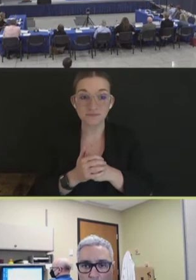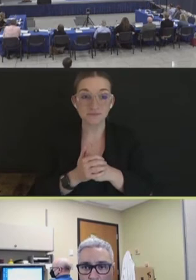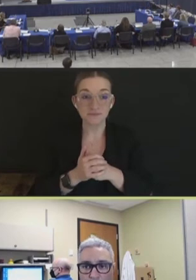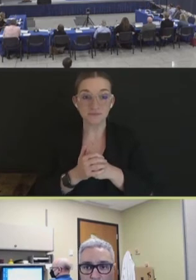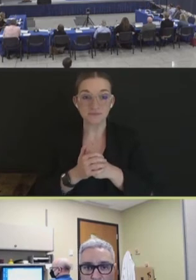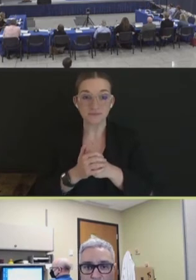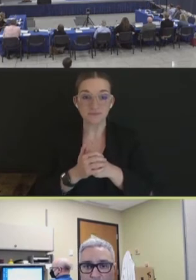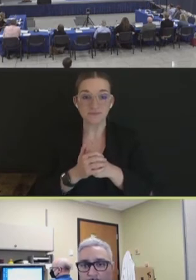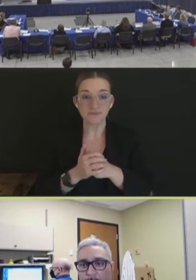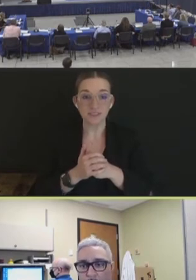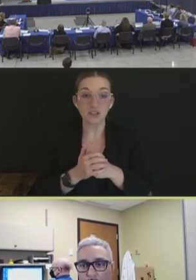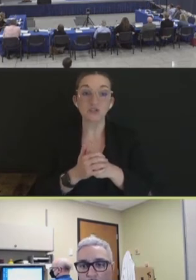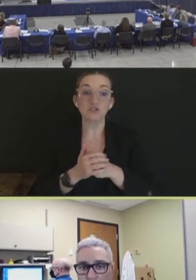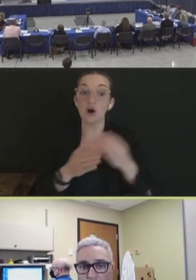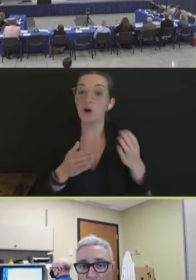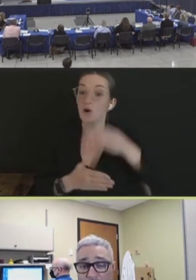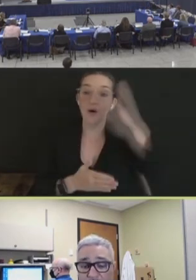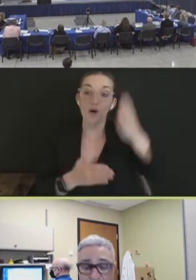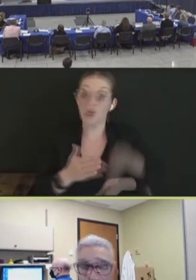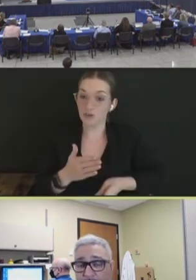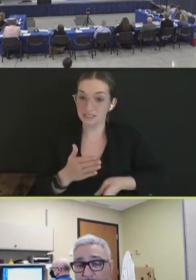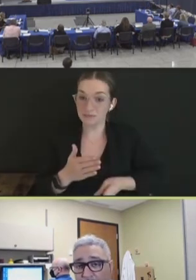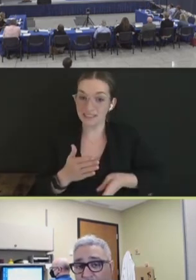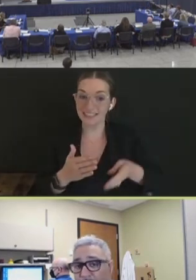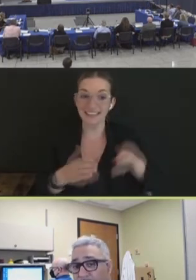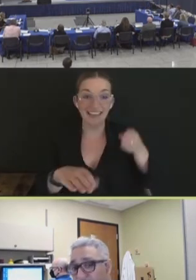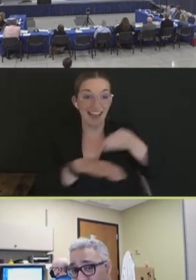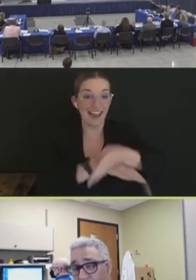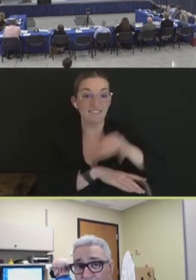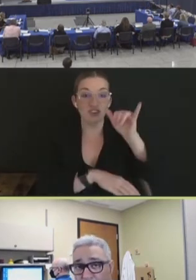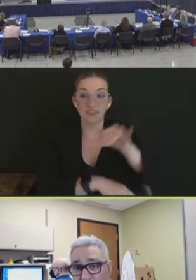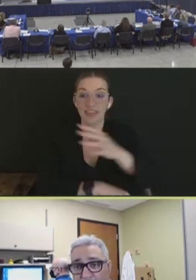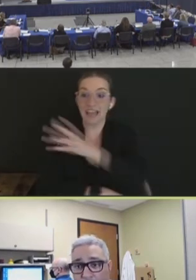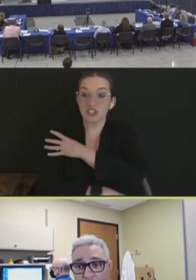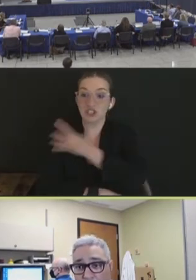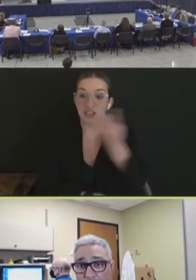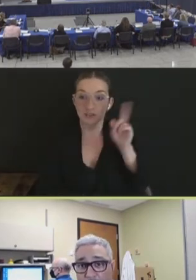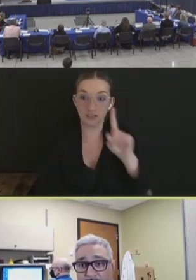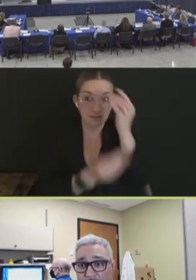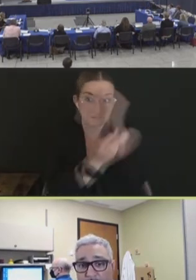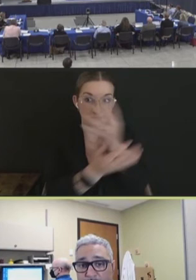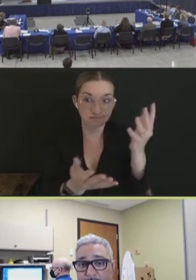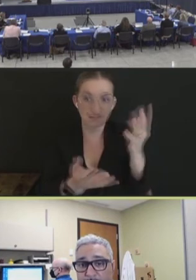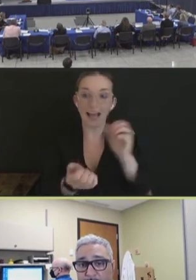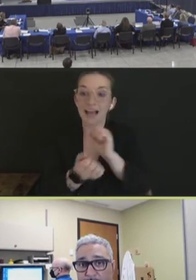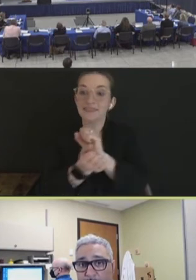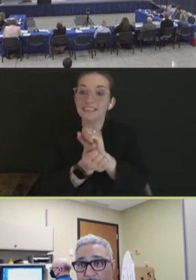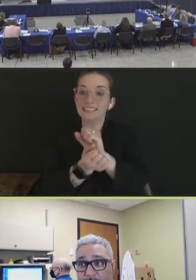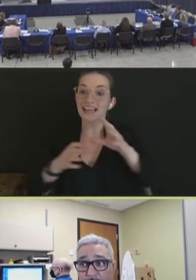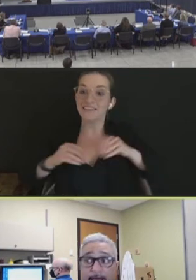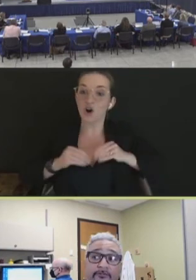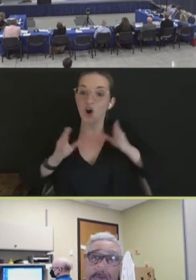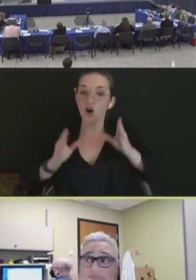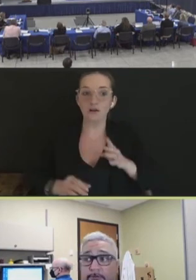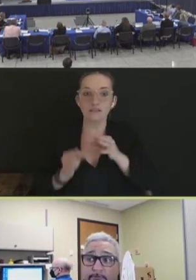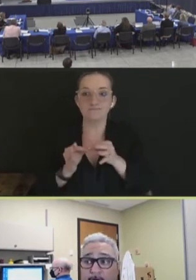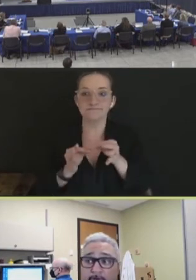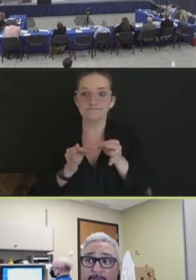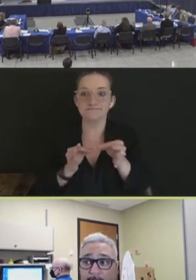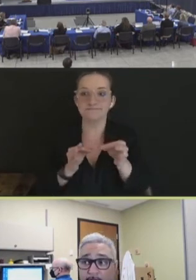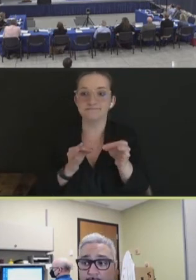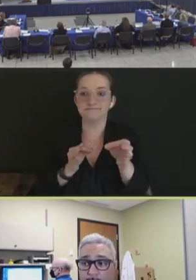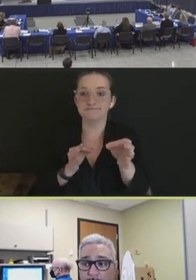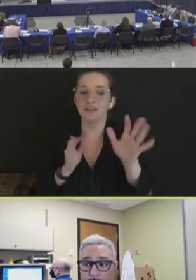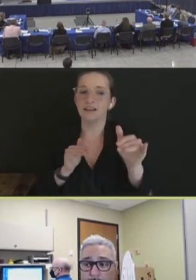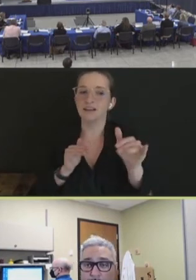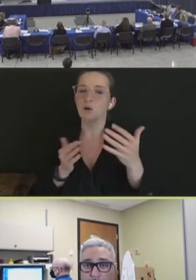So ultimately, even after that happened, by the way, the slaveholders still even delayed telling the slaves about it until after they were done with the harvest